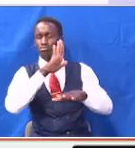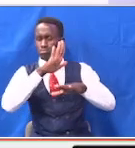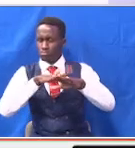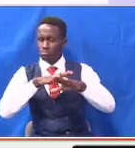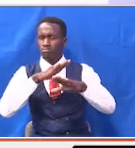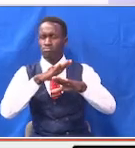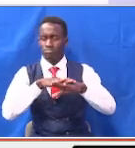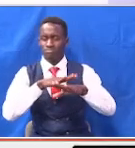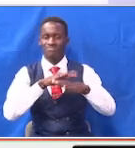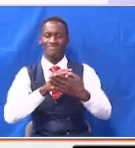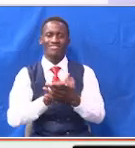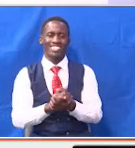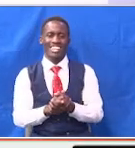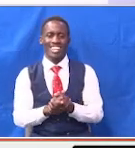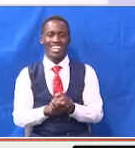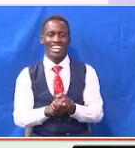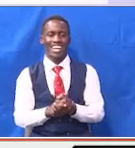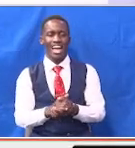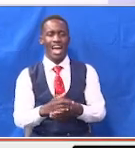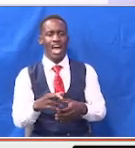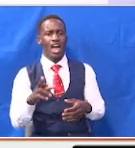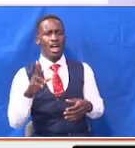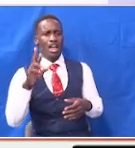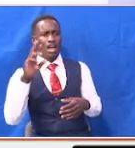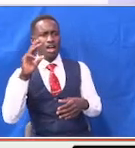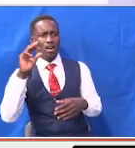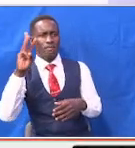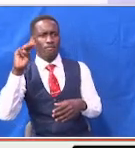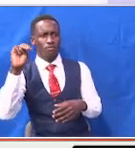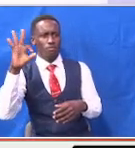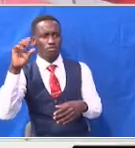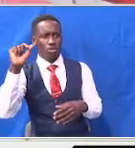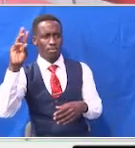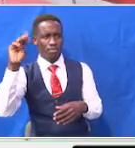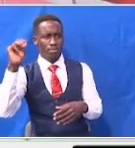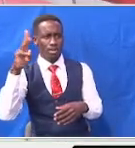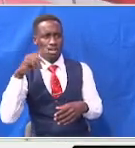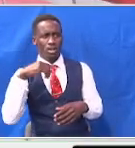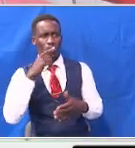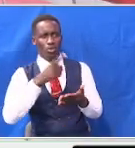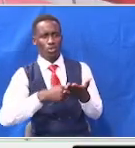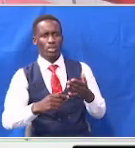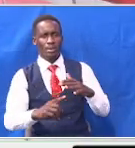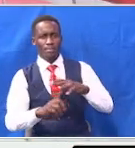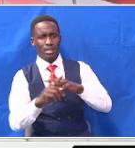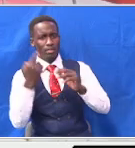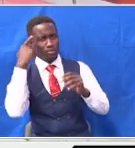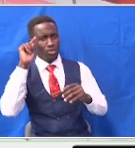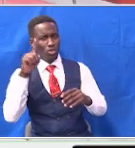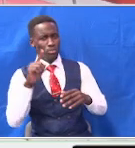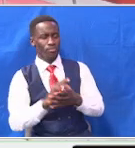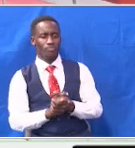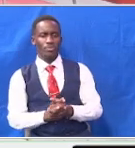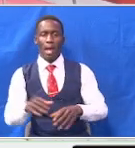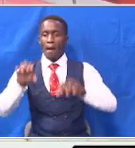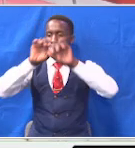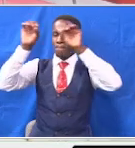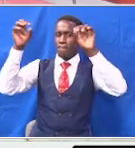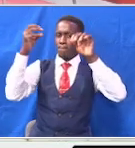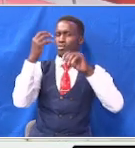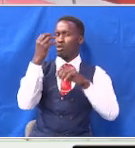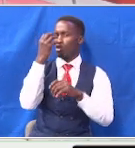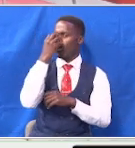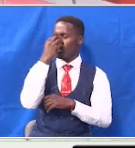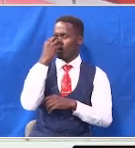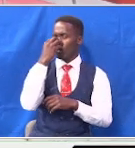Yes. Thank you. We'll come back to that in a bit. Yes. What about you, Fwamba? What stood out for you? President William Ruto, first of all, pointed out that